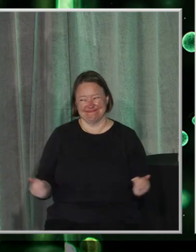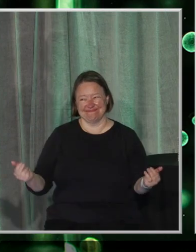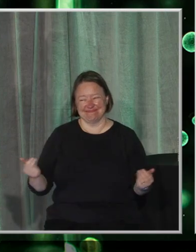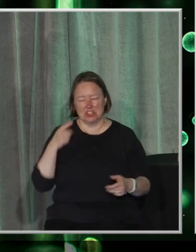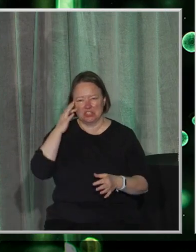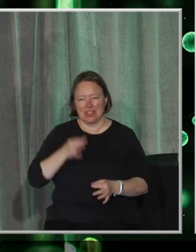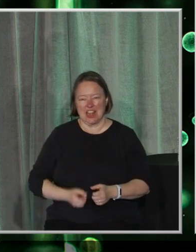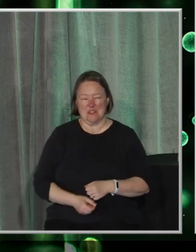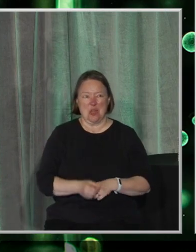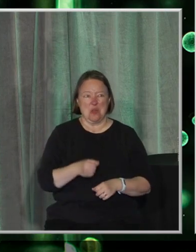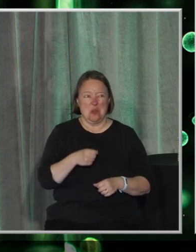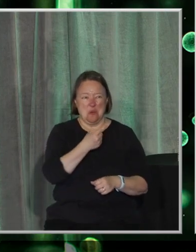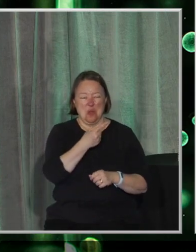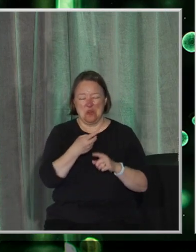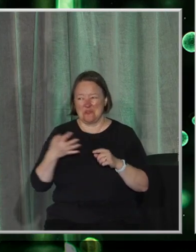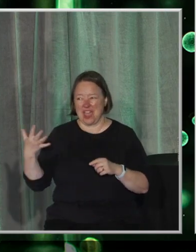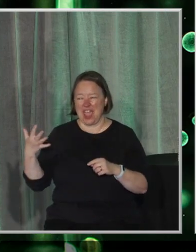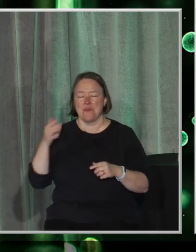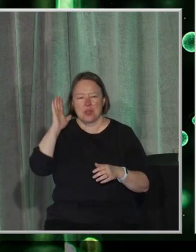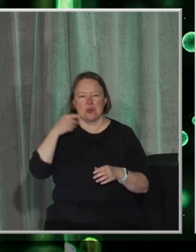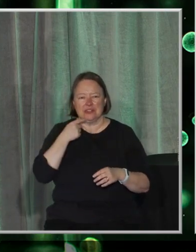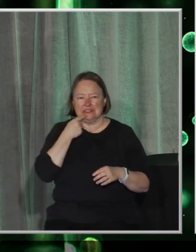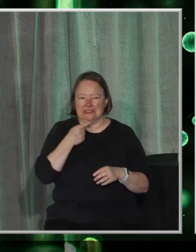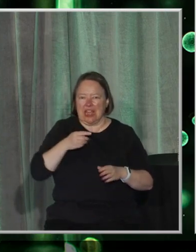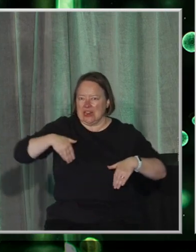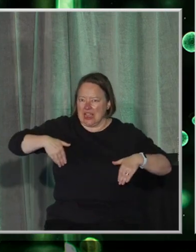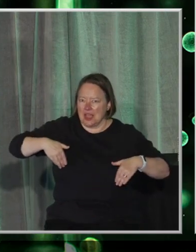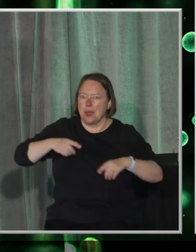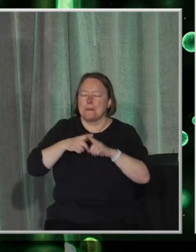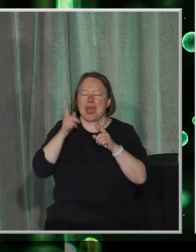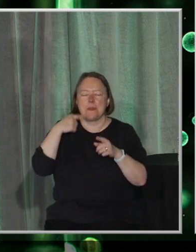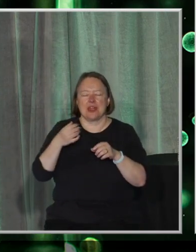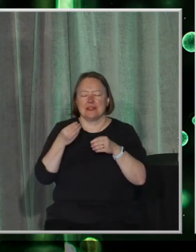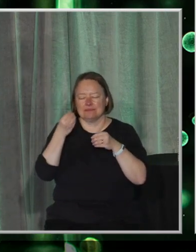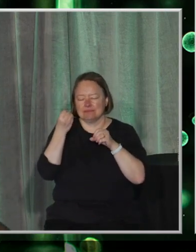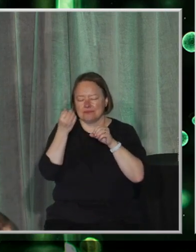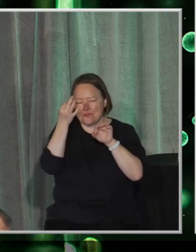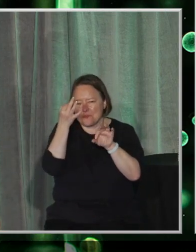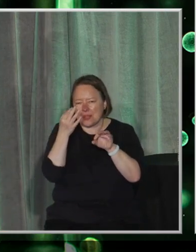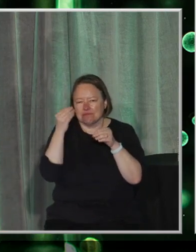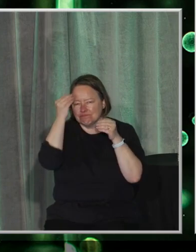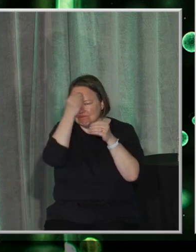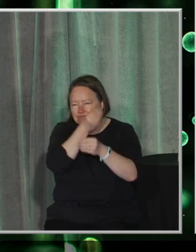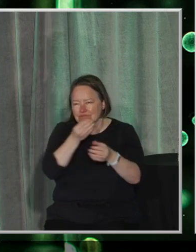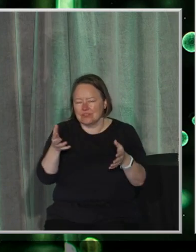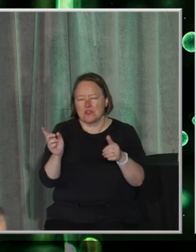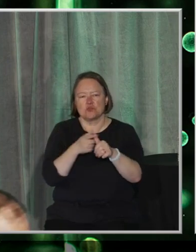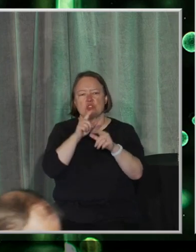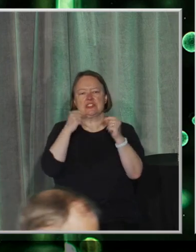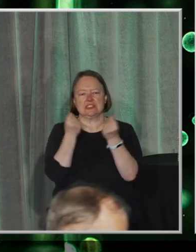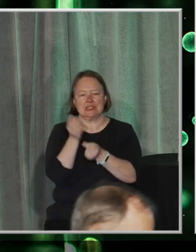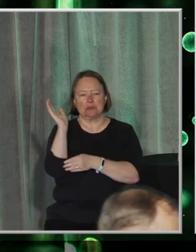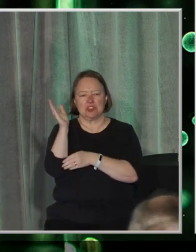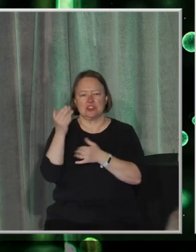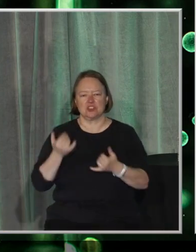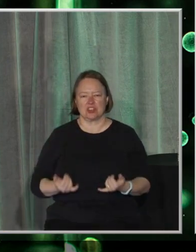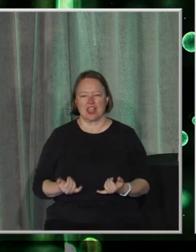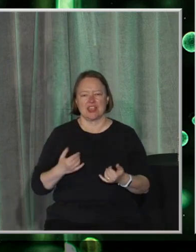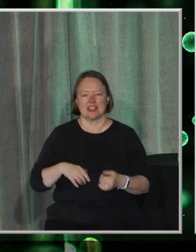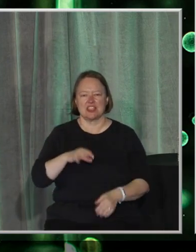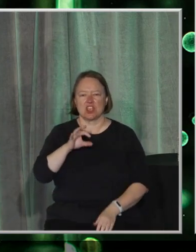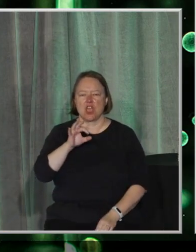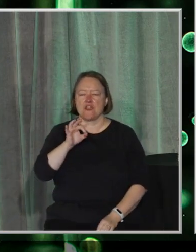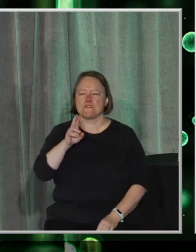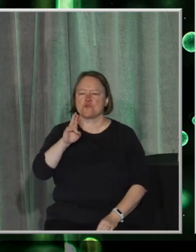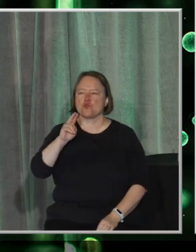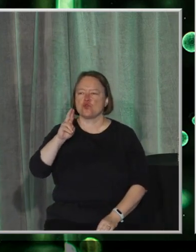our 1 to 5. I won't tell you what our 1 to 5 is just now, but I'm going to give feedback on the first team who presented today, which was Fruity